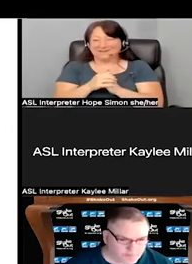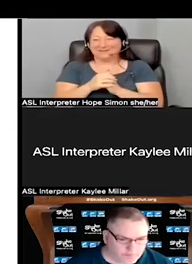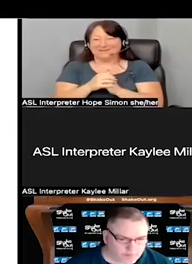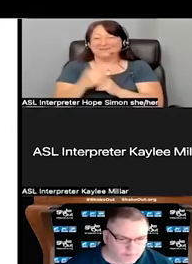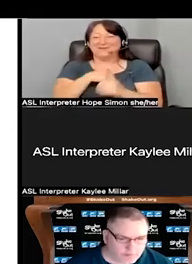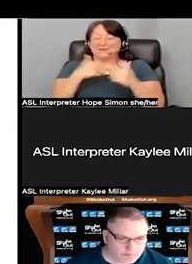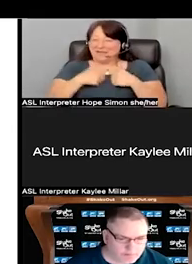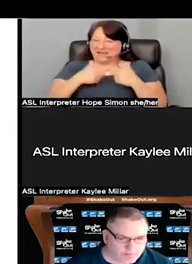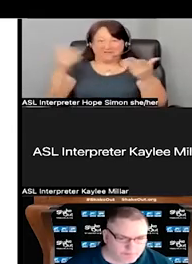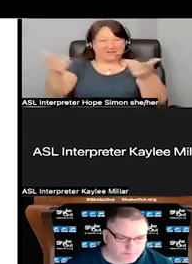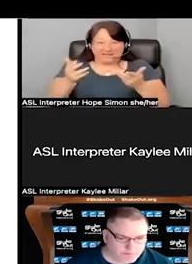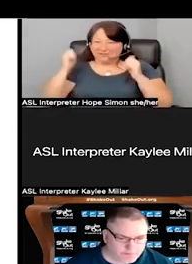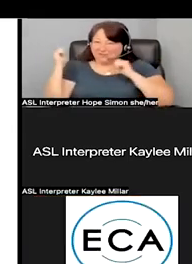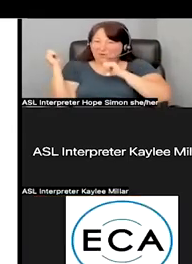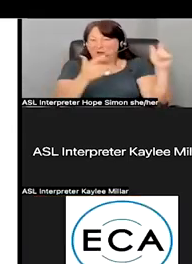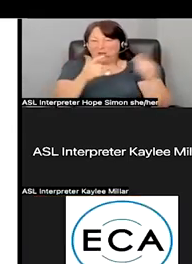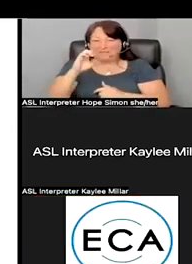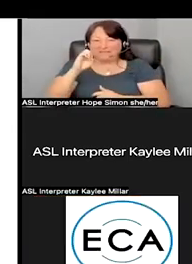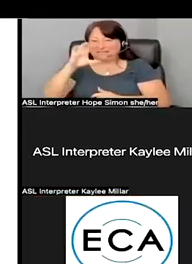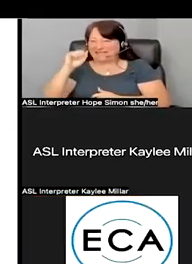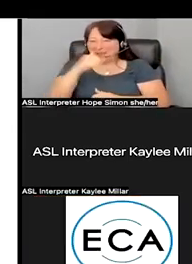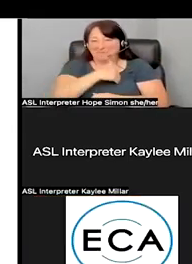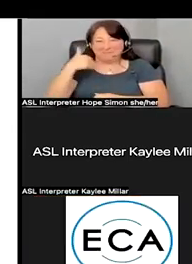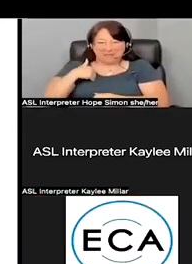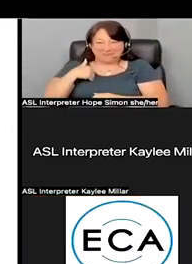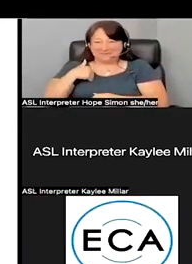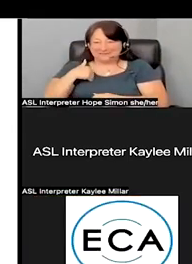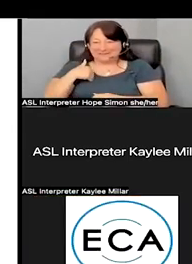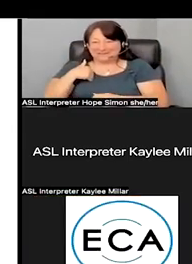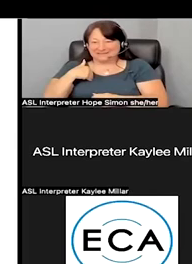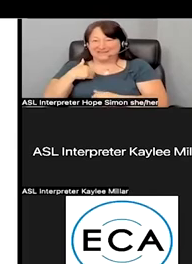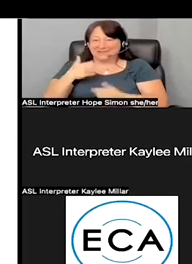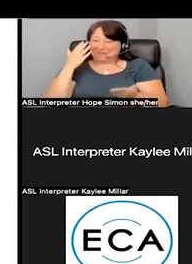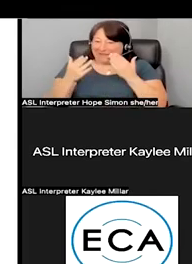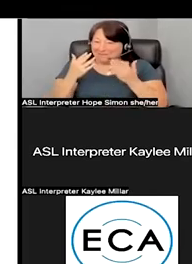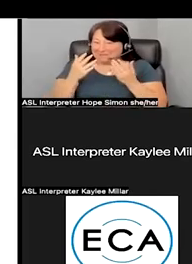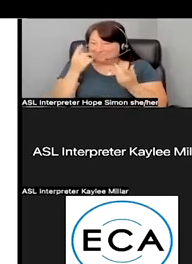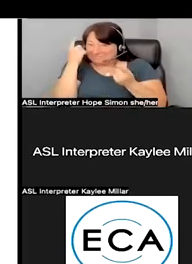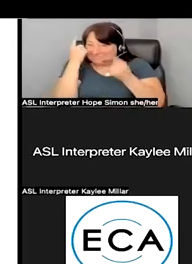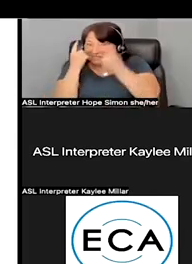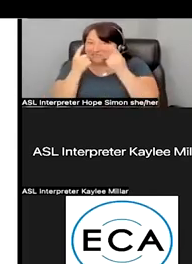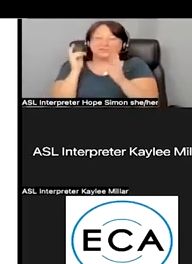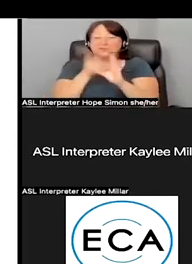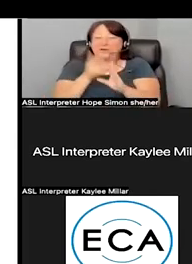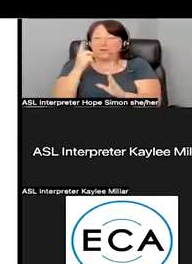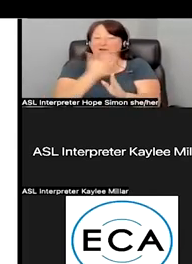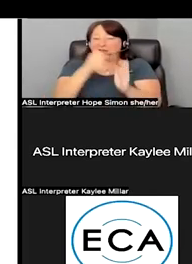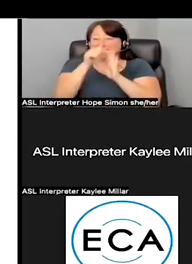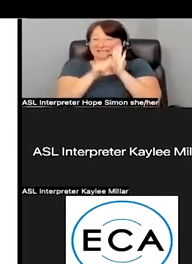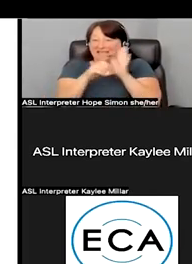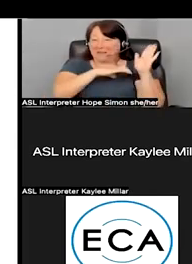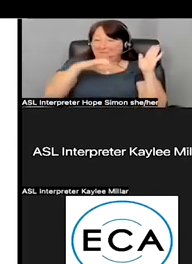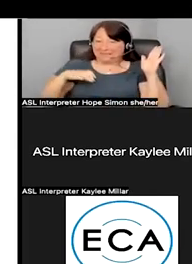open invitation to all of our ECA members to consider sitting on one of our state committees that Mark mentioned,